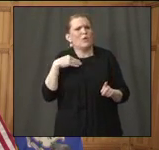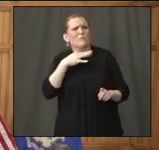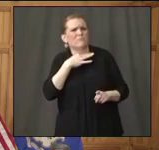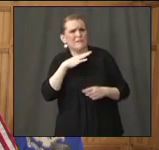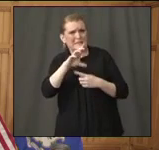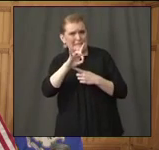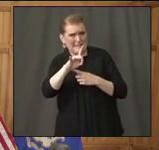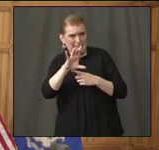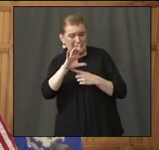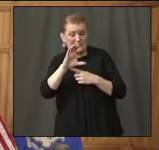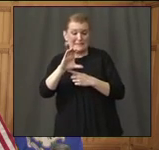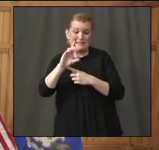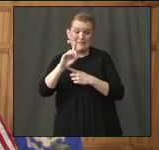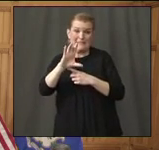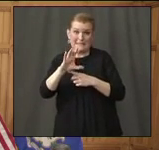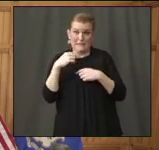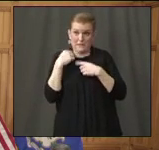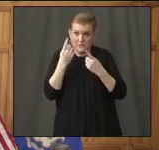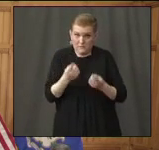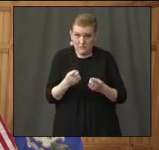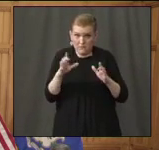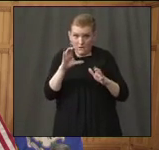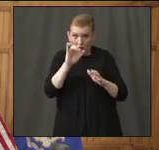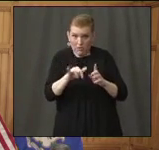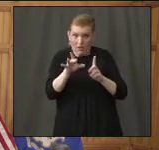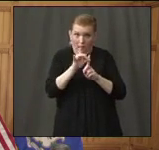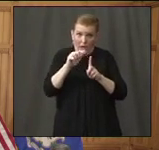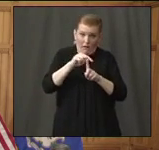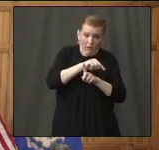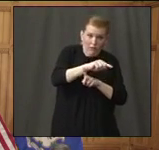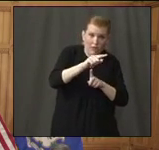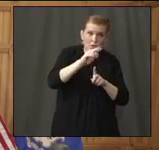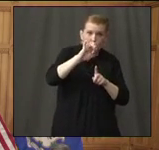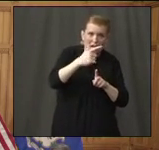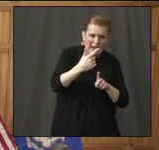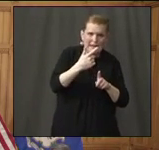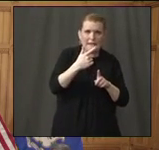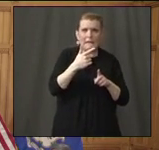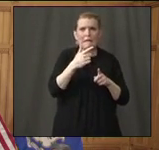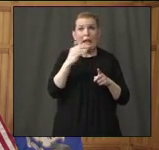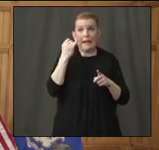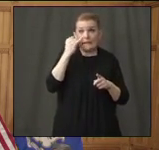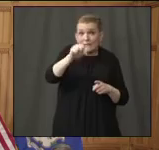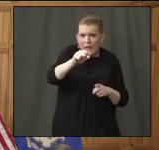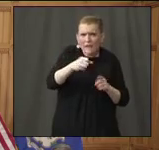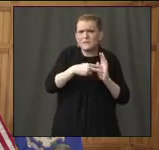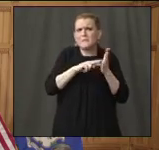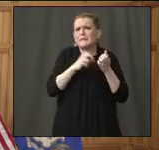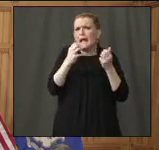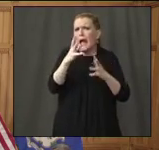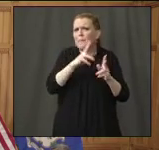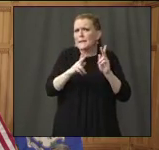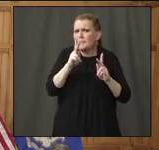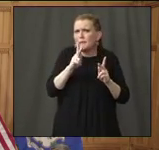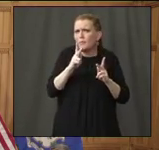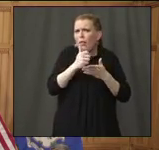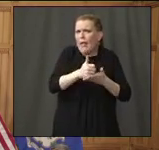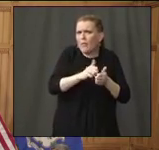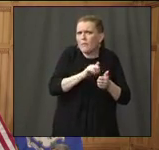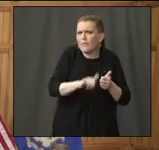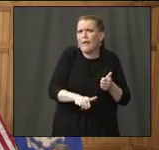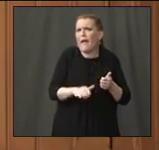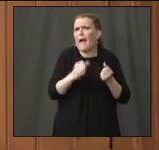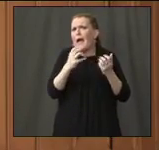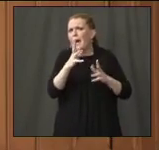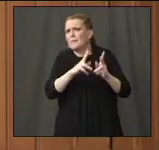are available and under what circumstances has that tracing occurred? Yeah, at the State Department of Public Health, we have about